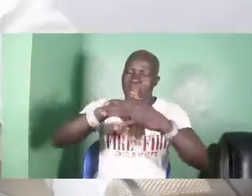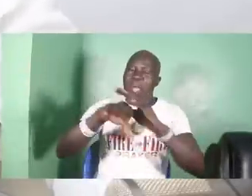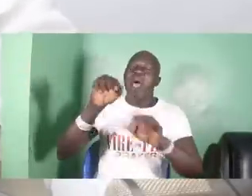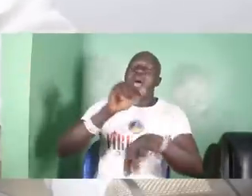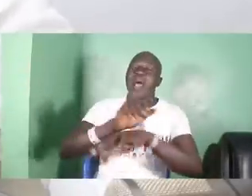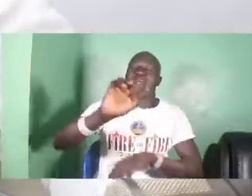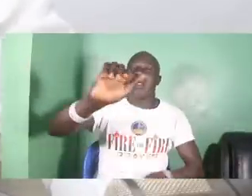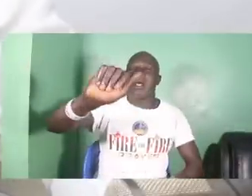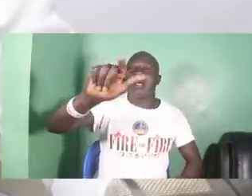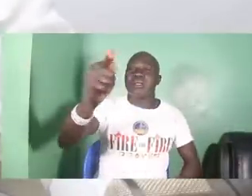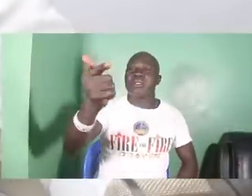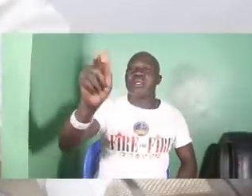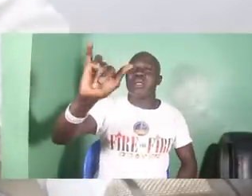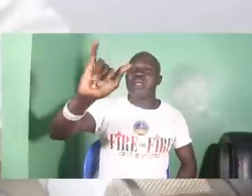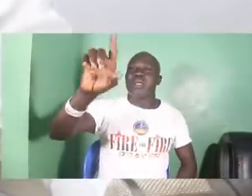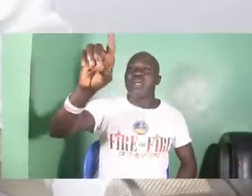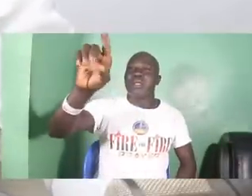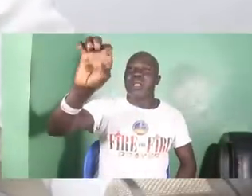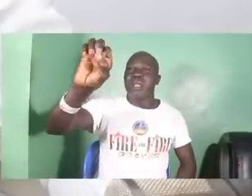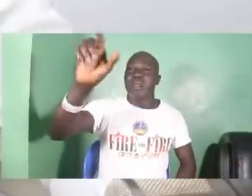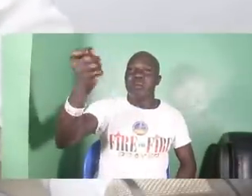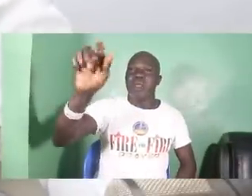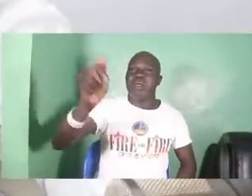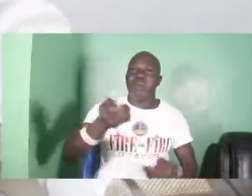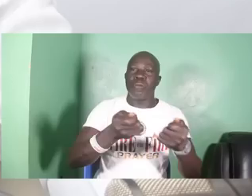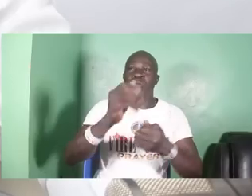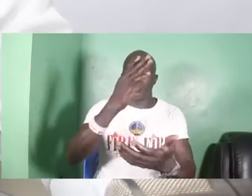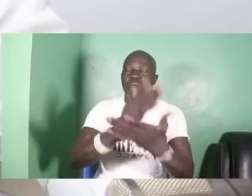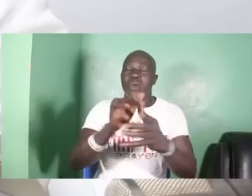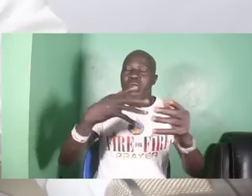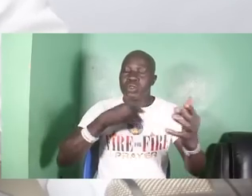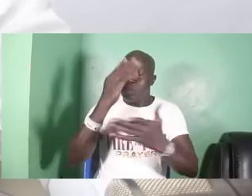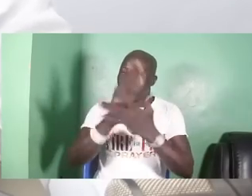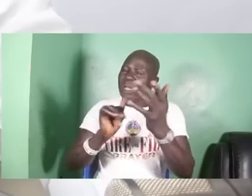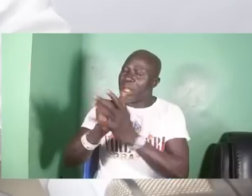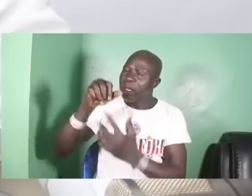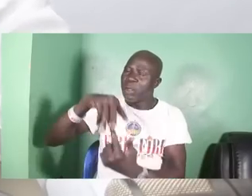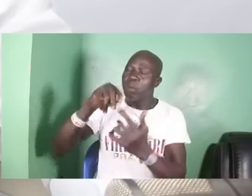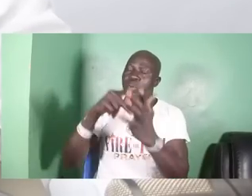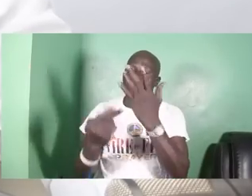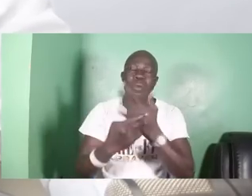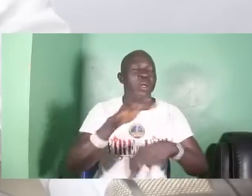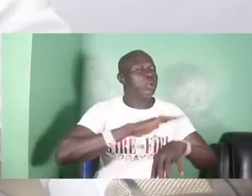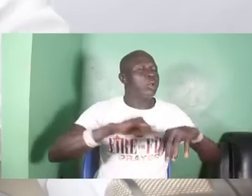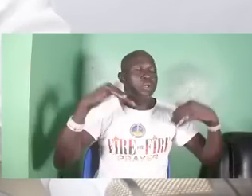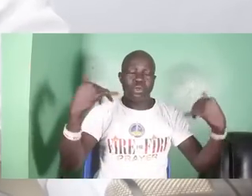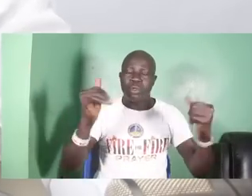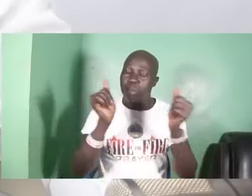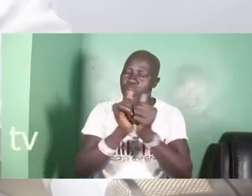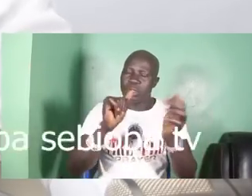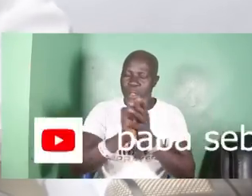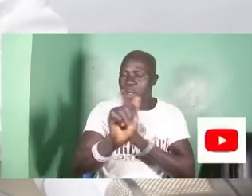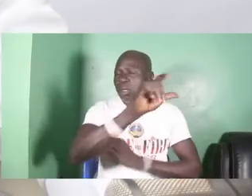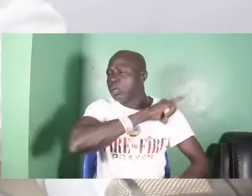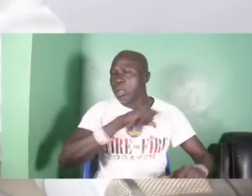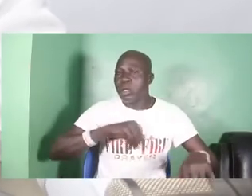as Agidigbe bus stop. O pari. That's all. Egbomisa. Iru ipade bayi. Such program like this. O se bi sere. You must not joke with me. It's the Lord